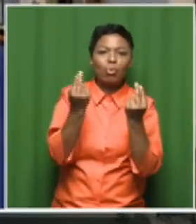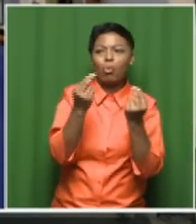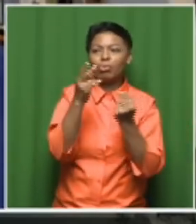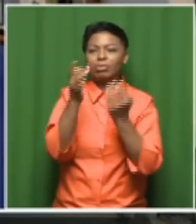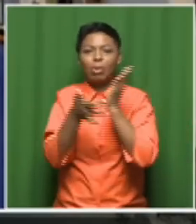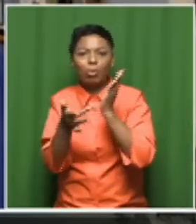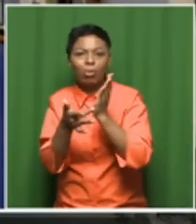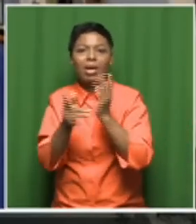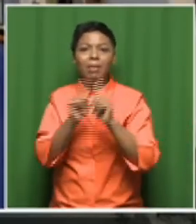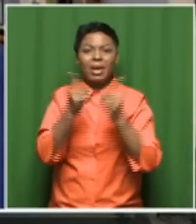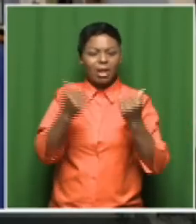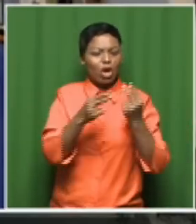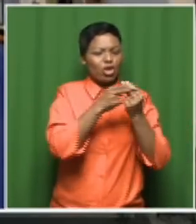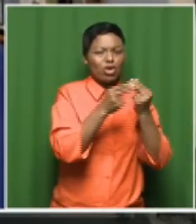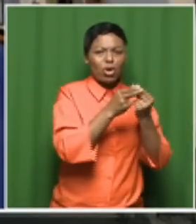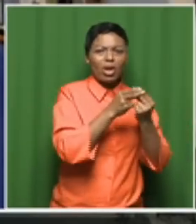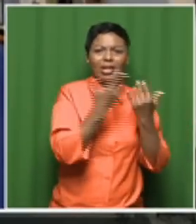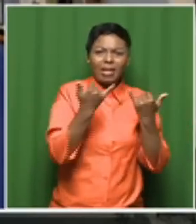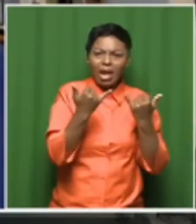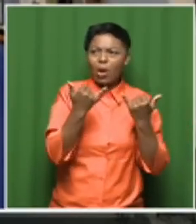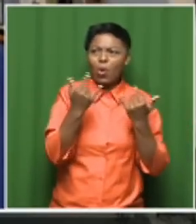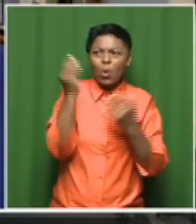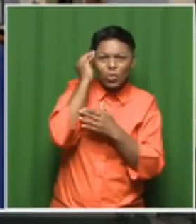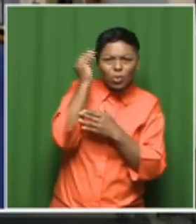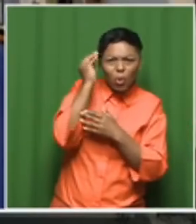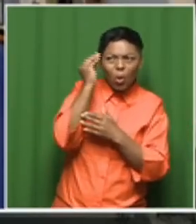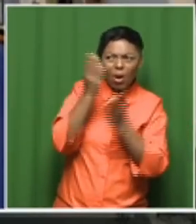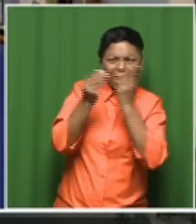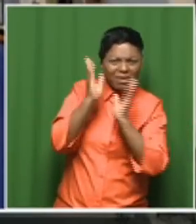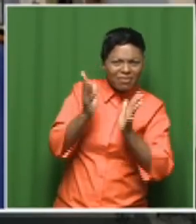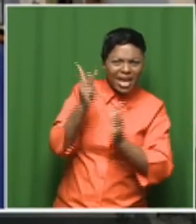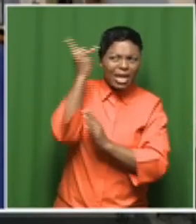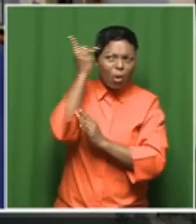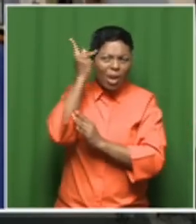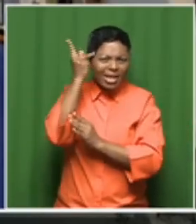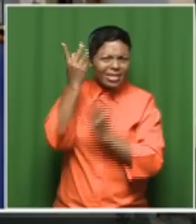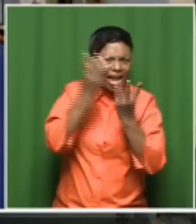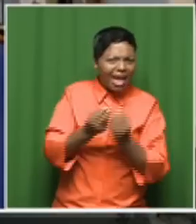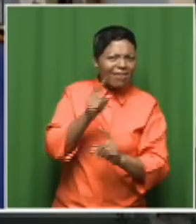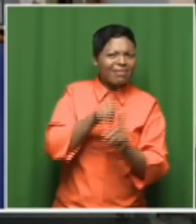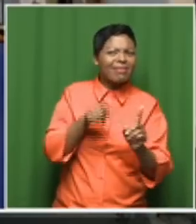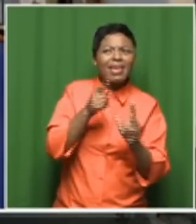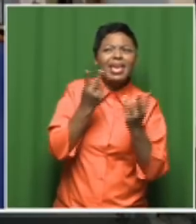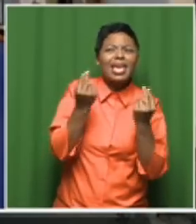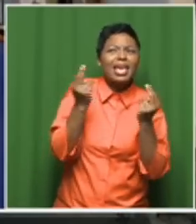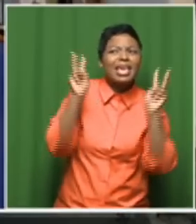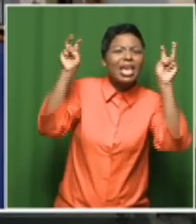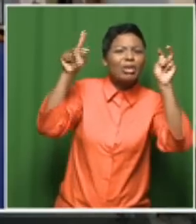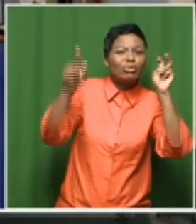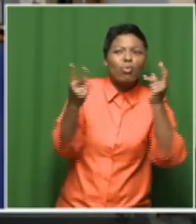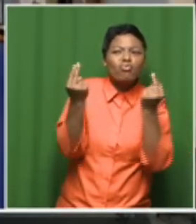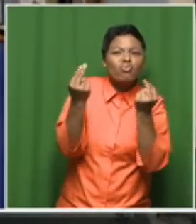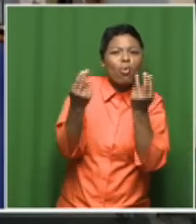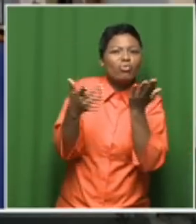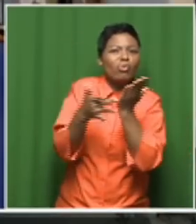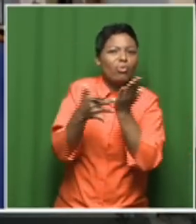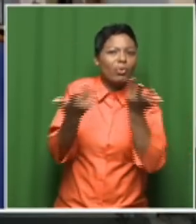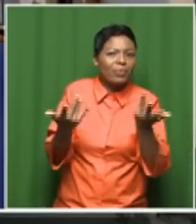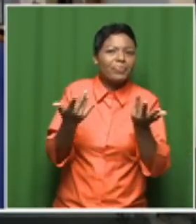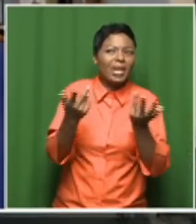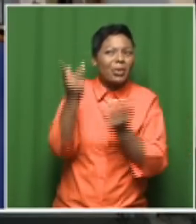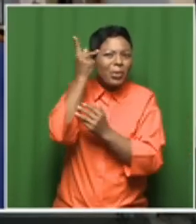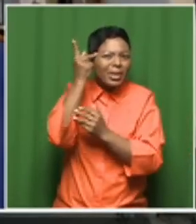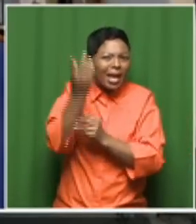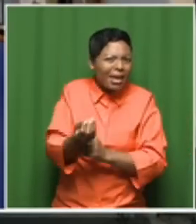Africa are actually adapting to, app-driven, technological advancements? Are these things happening within our unions to adapt to the